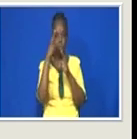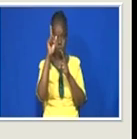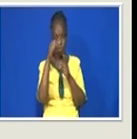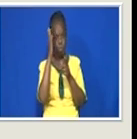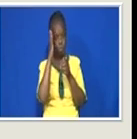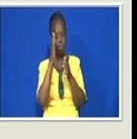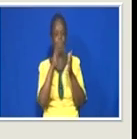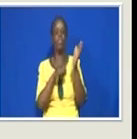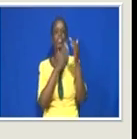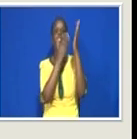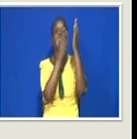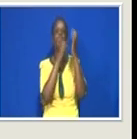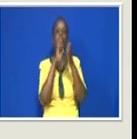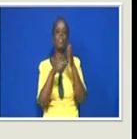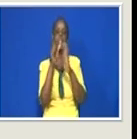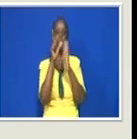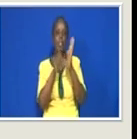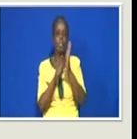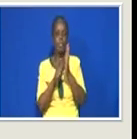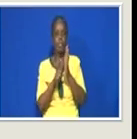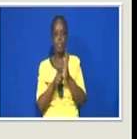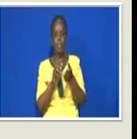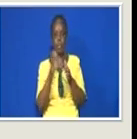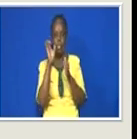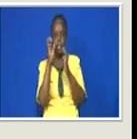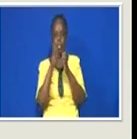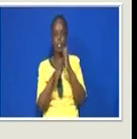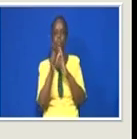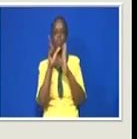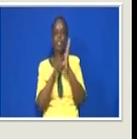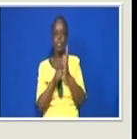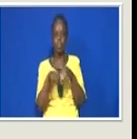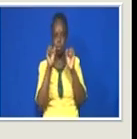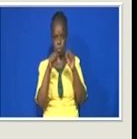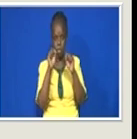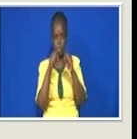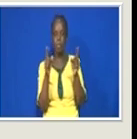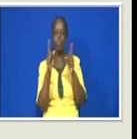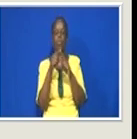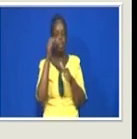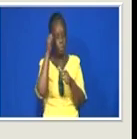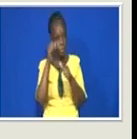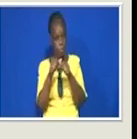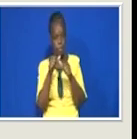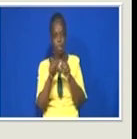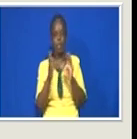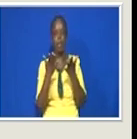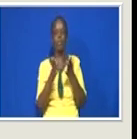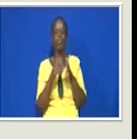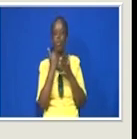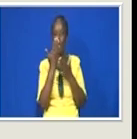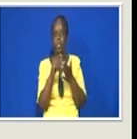you are expected by the end of the lesson. So by the end of the lesson, you should be able to remember how to